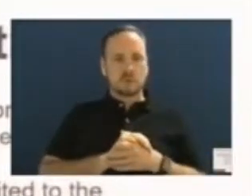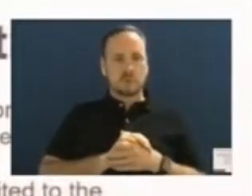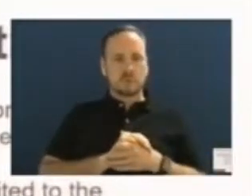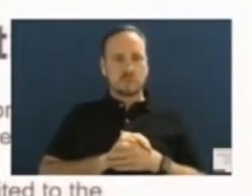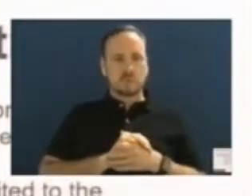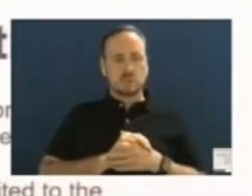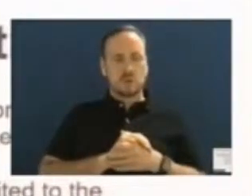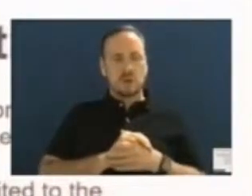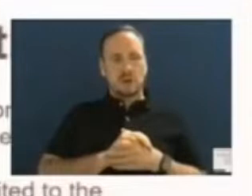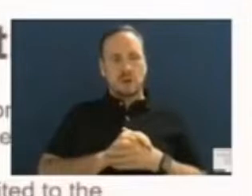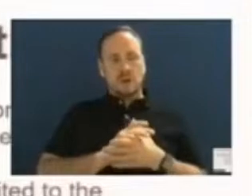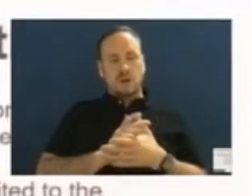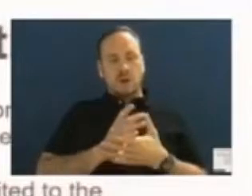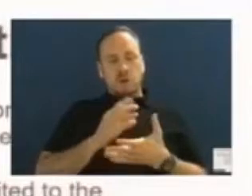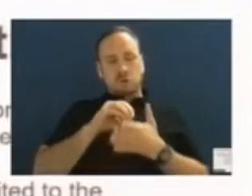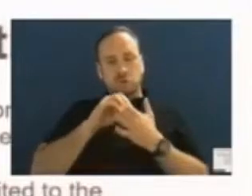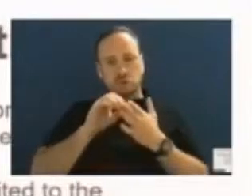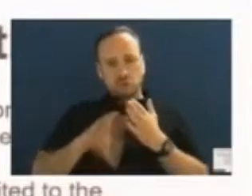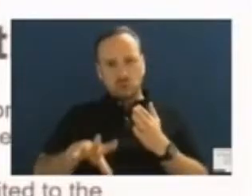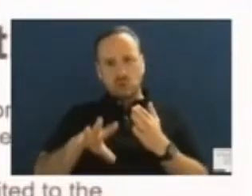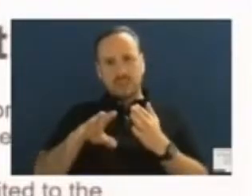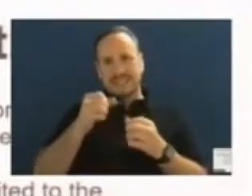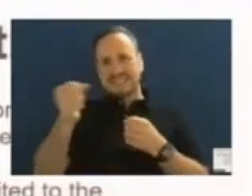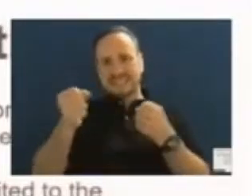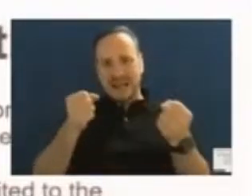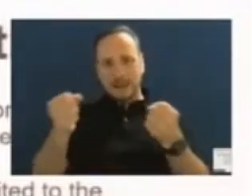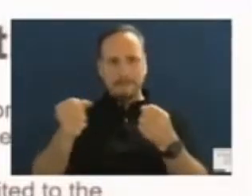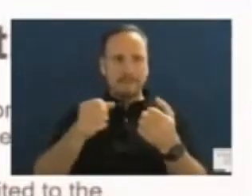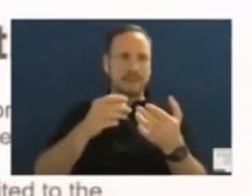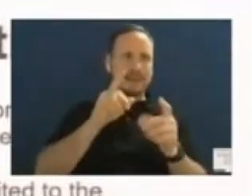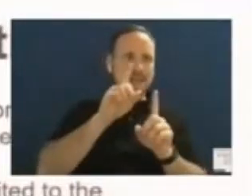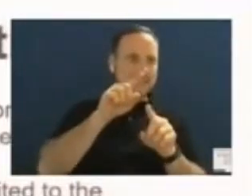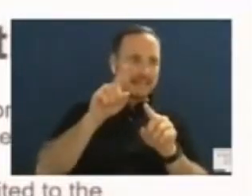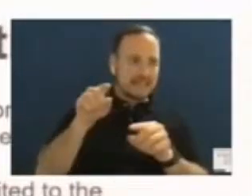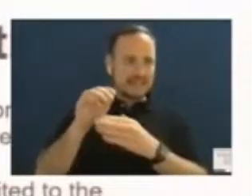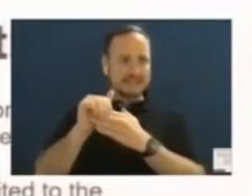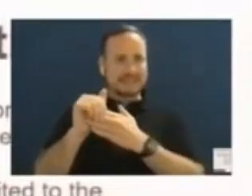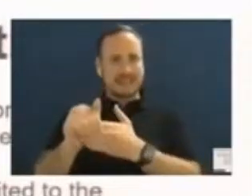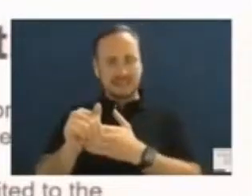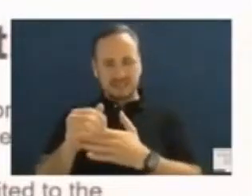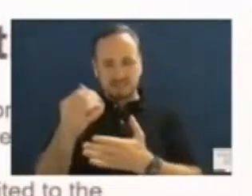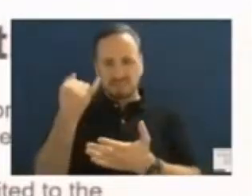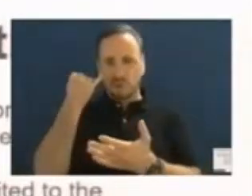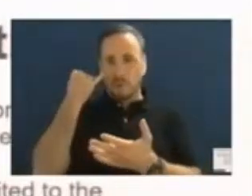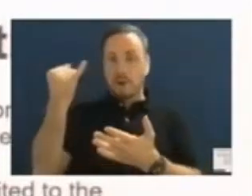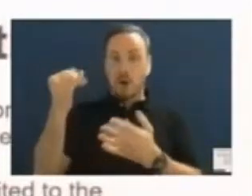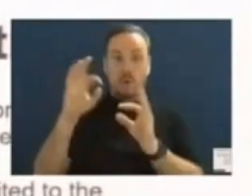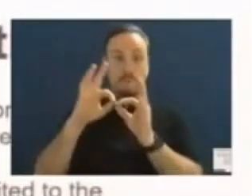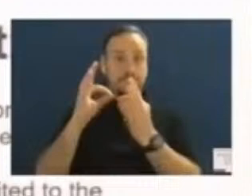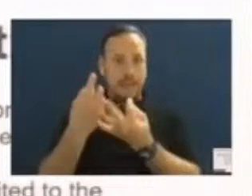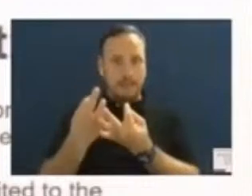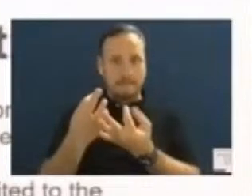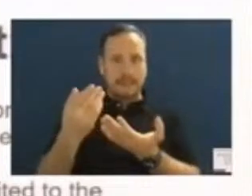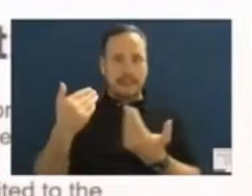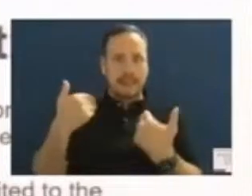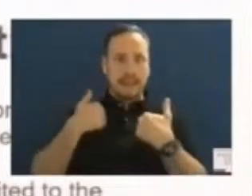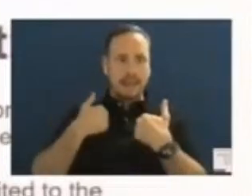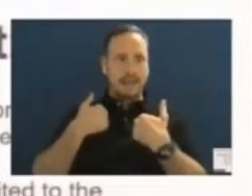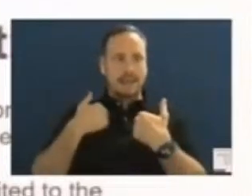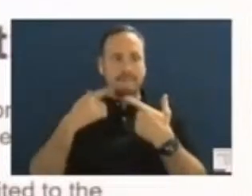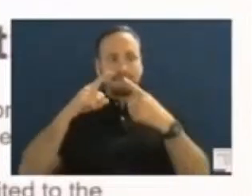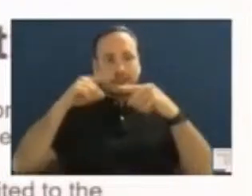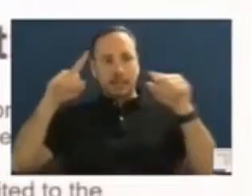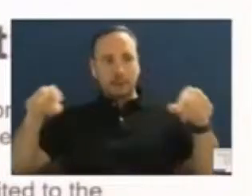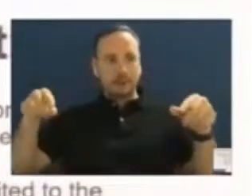and provided to our schools earlier this year, if any of our families are dealing with the various circumstances that are outlined here